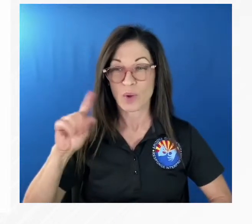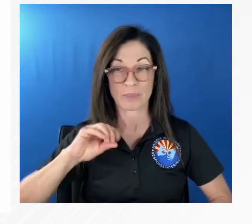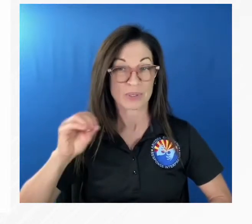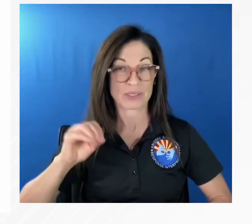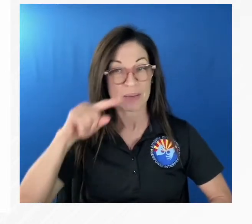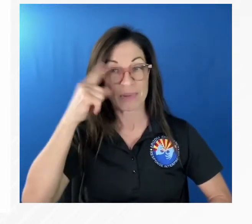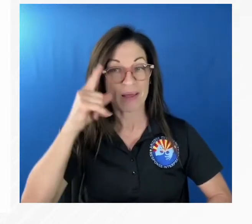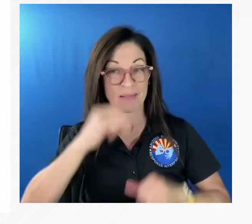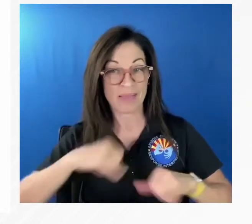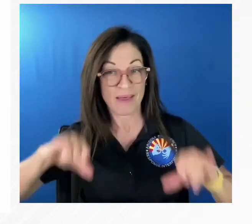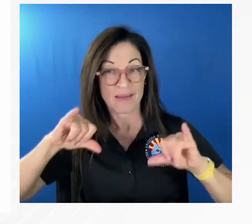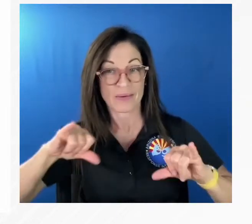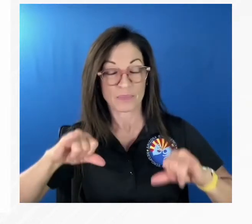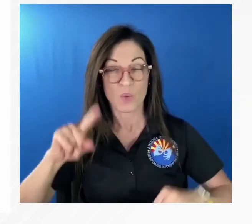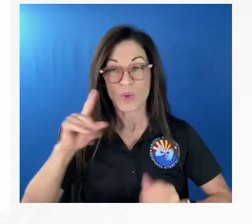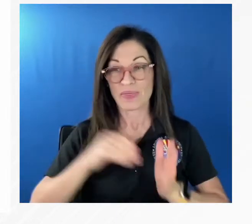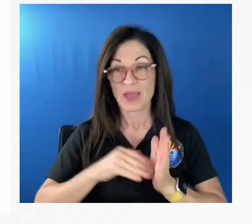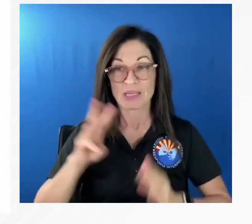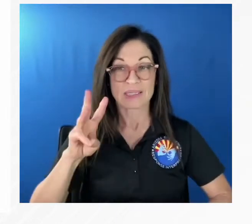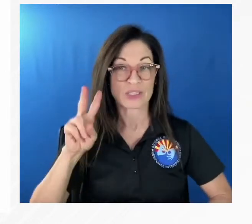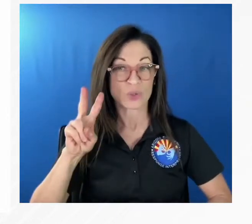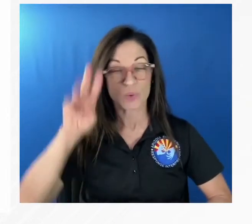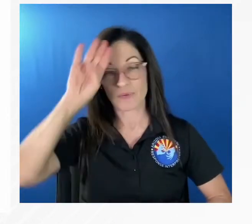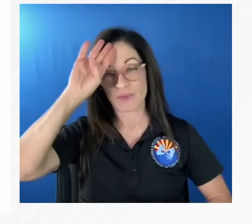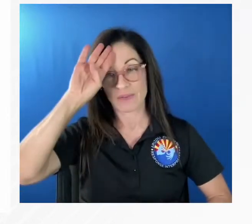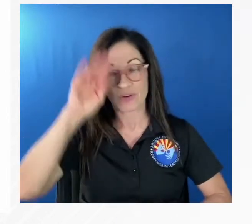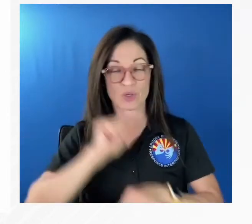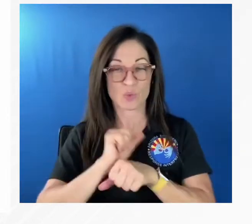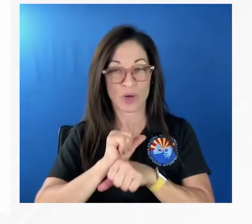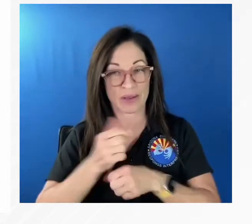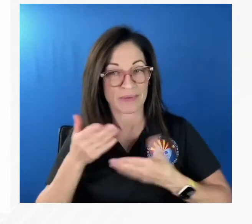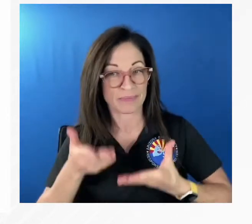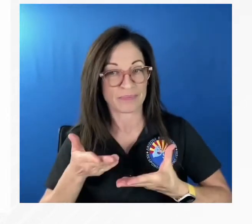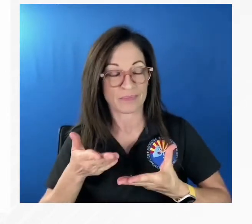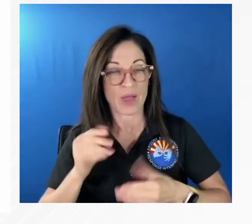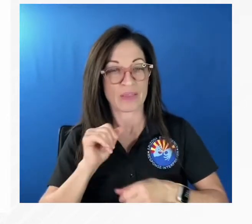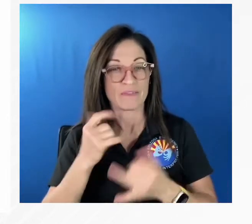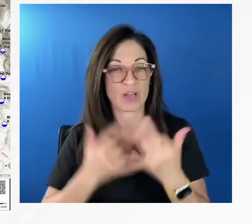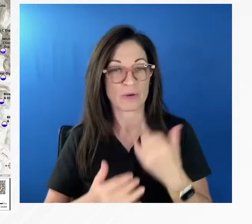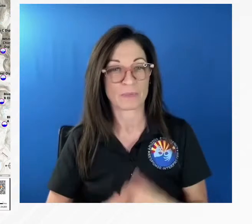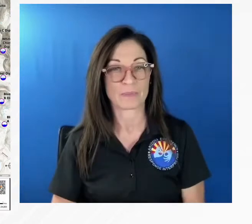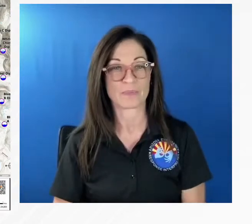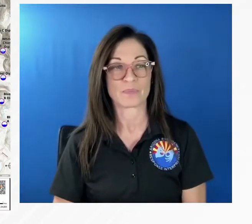have 1,062 firefighters that are on the ground working. Next slide.